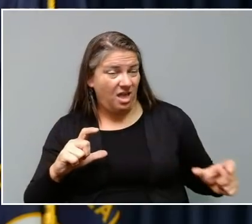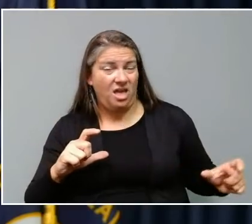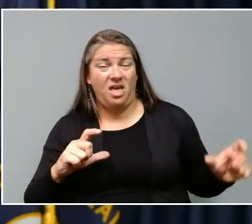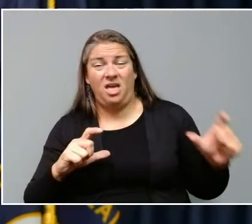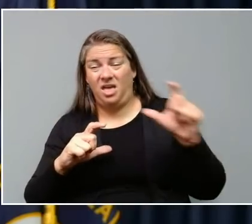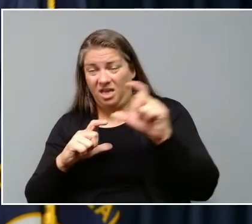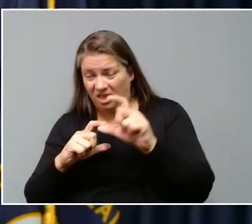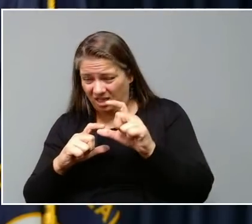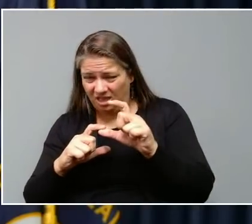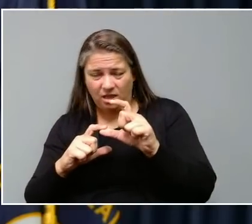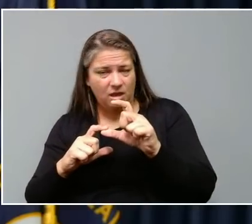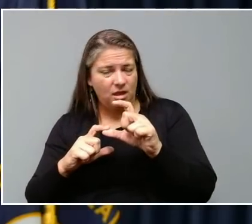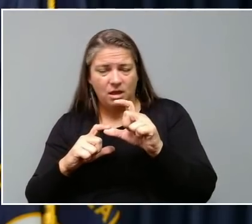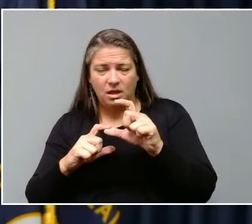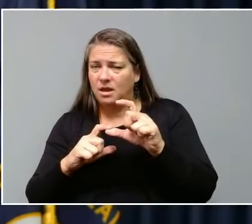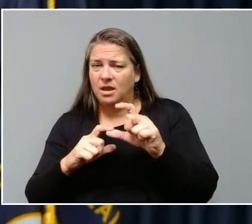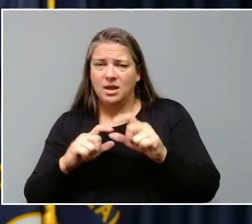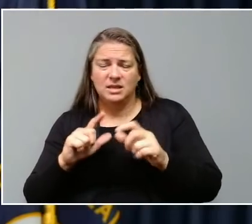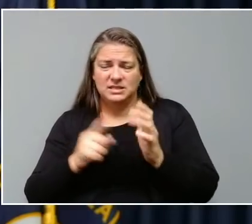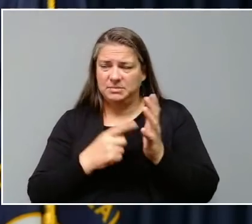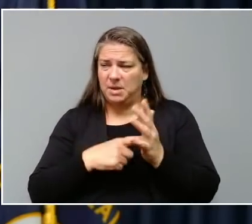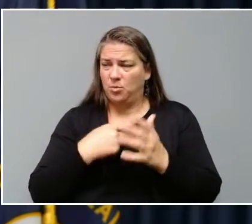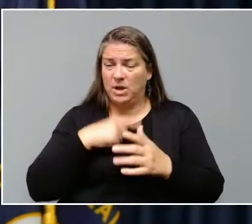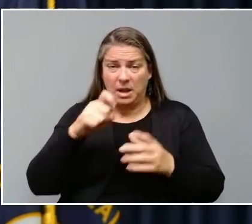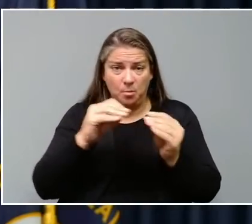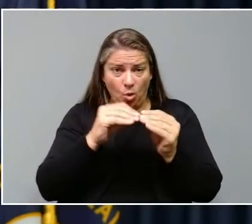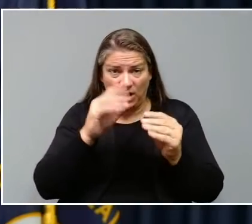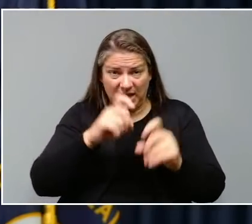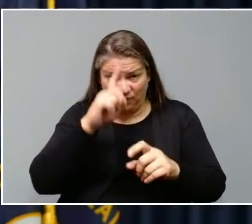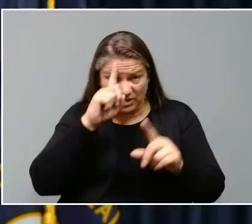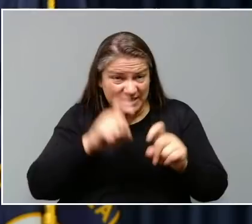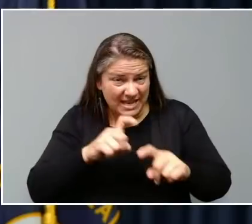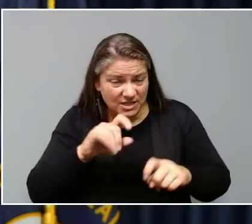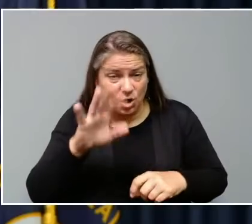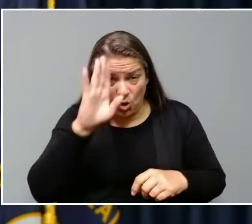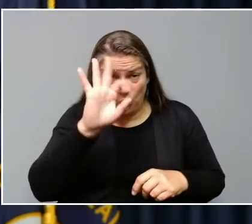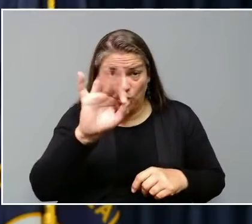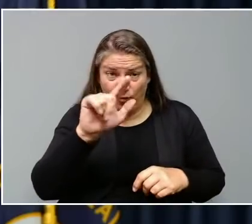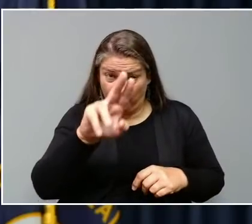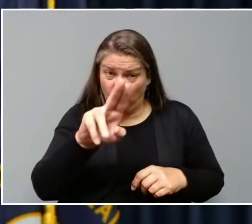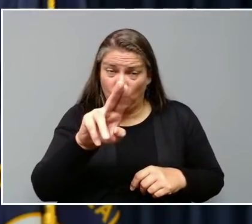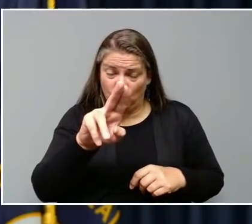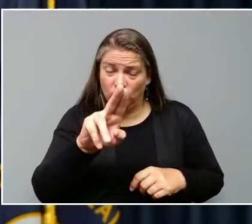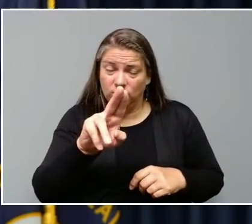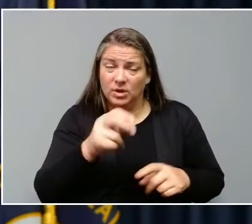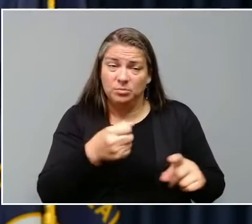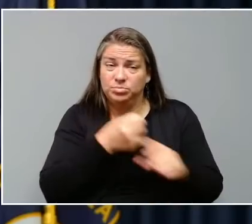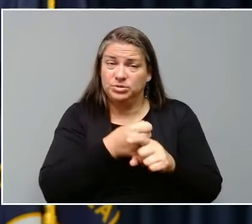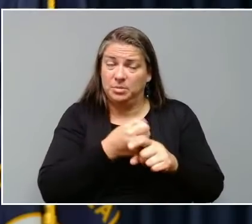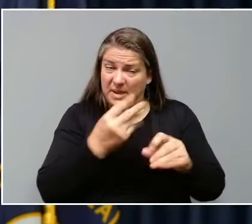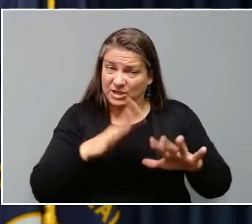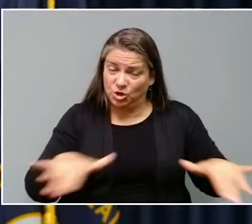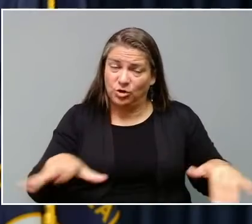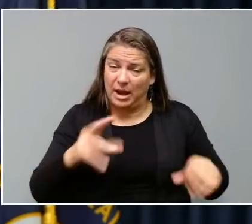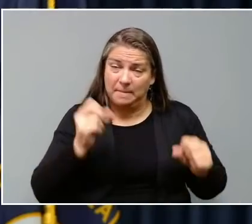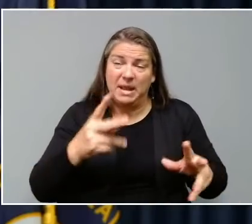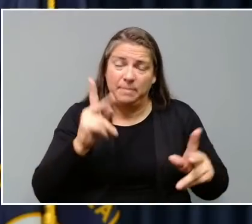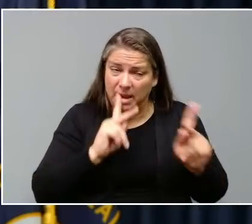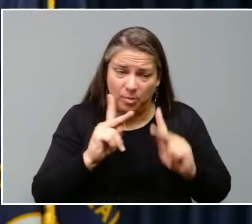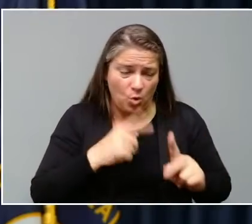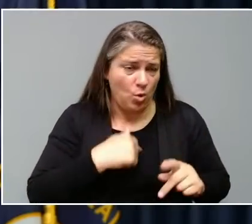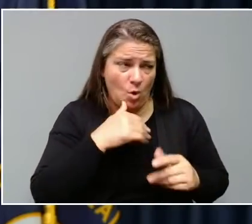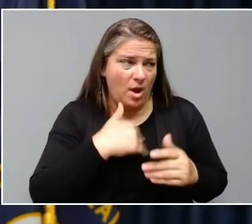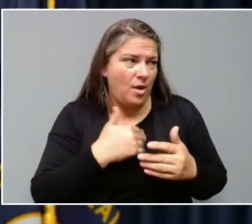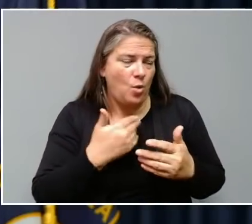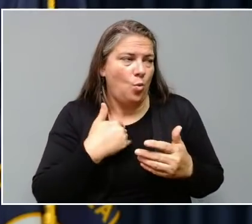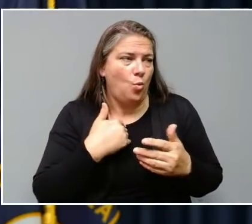similar, even more need for testing. And remember, the flu takes its toll on a lot of kids and a lot of people too. And we don't have a lot of room right